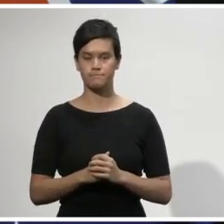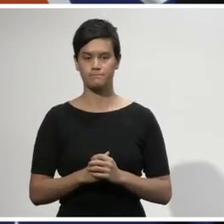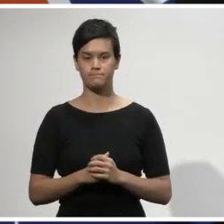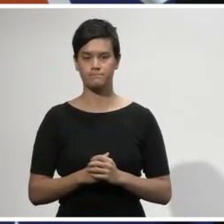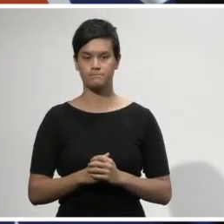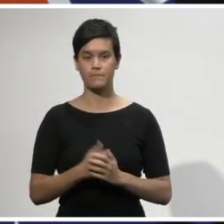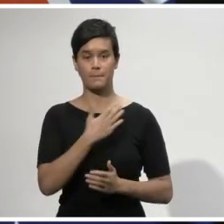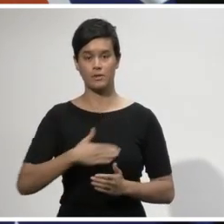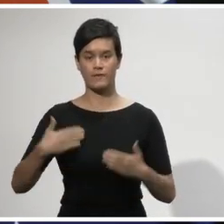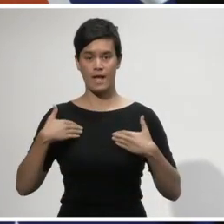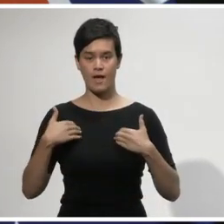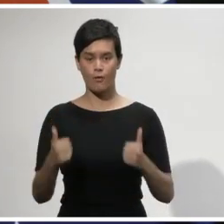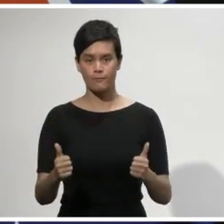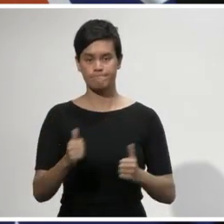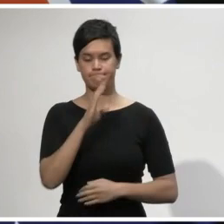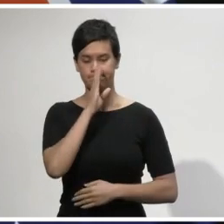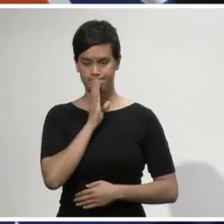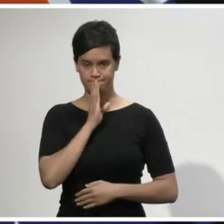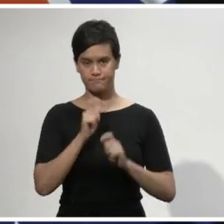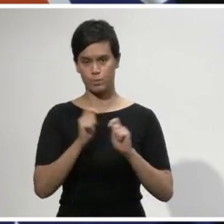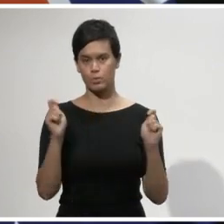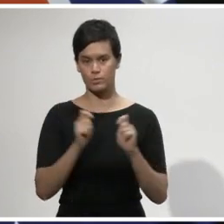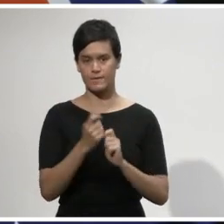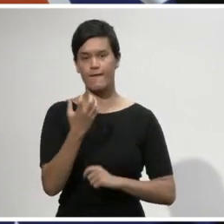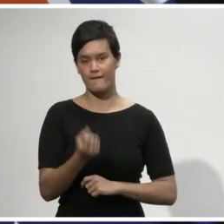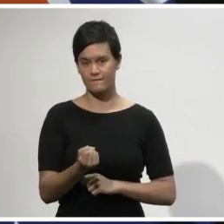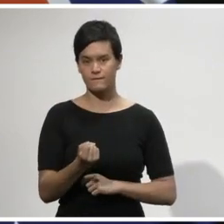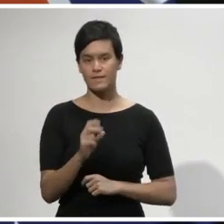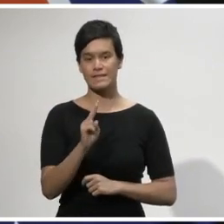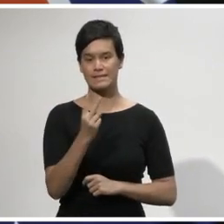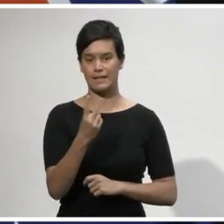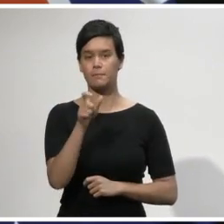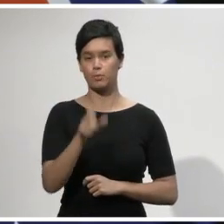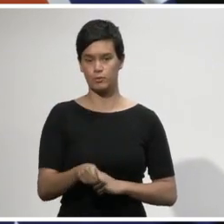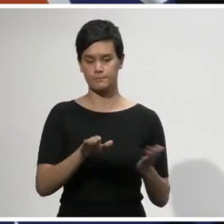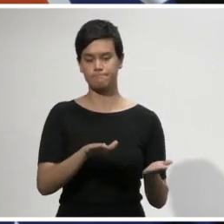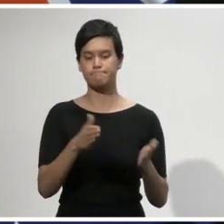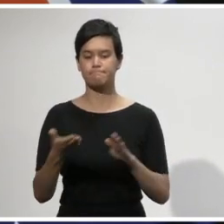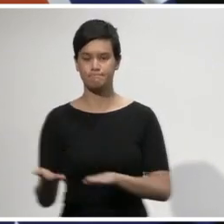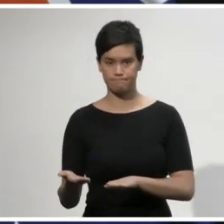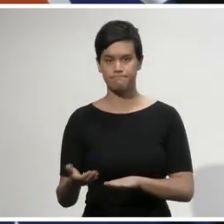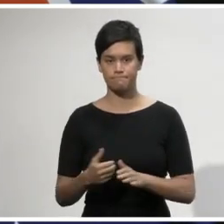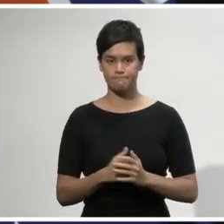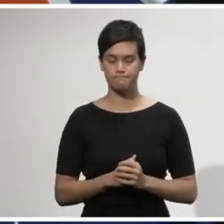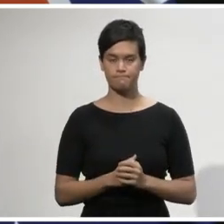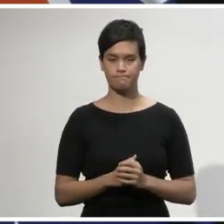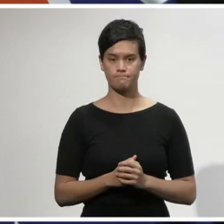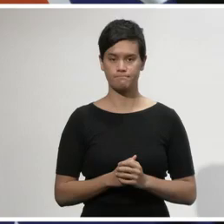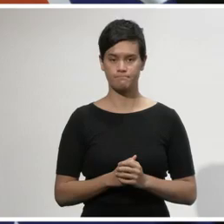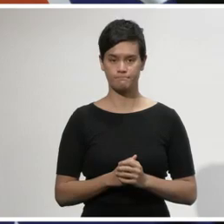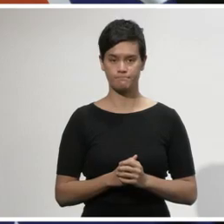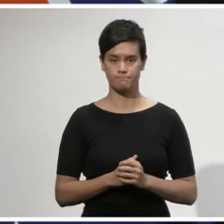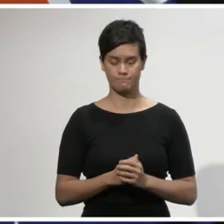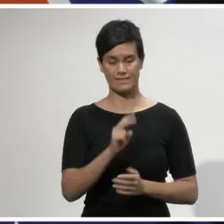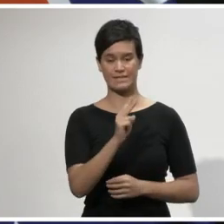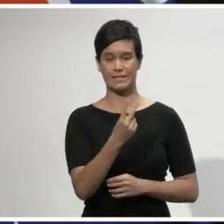The Ministry of Health is sad to report the country's second death linked to COVID-19. The second